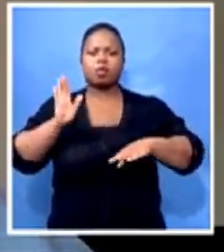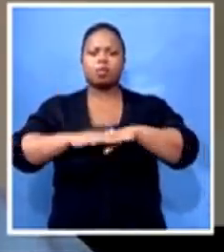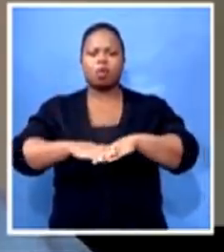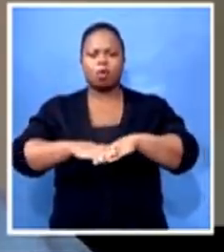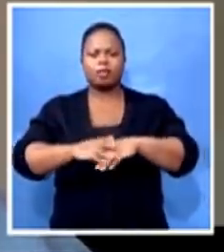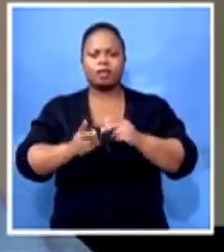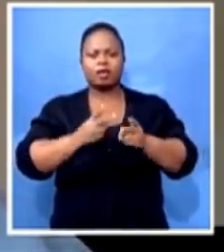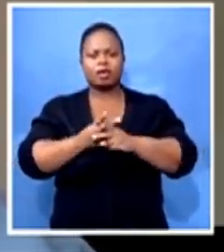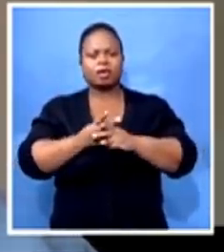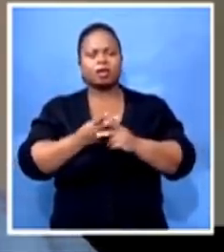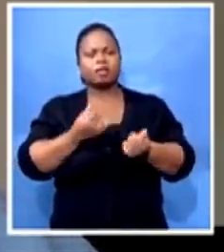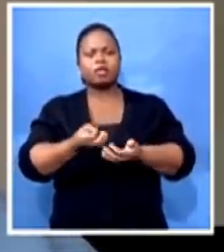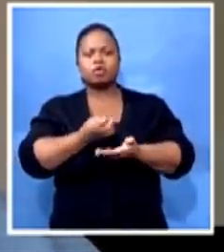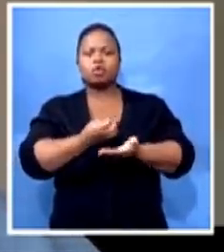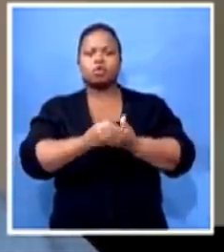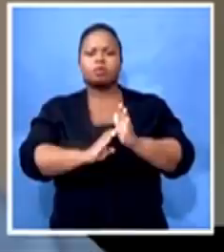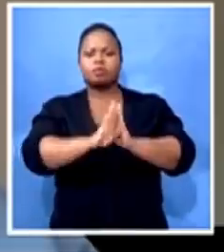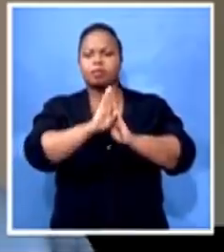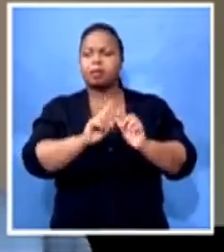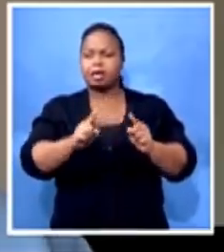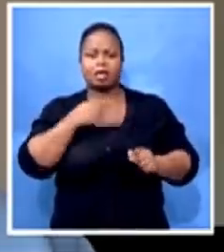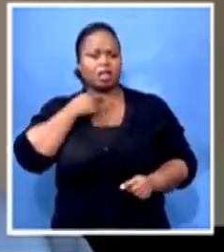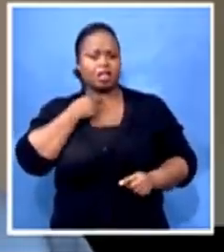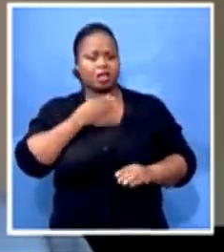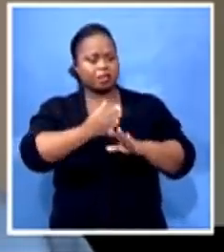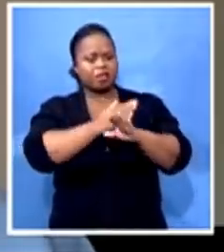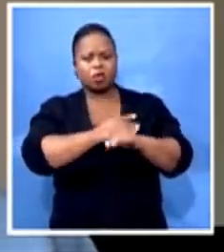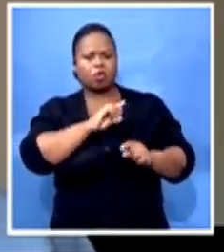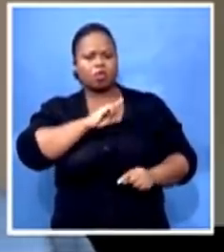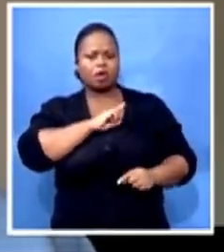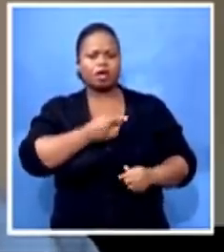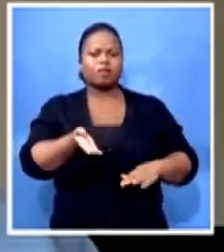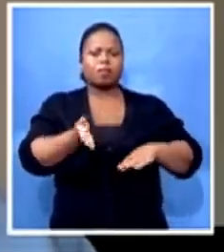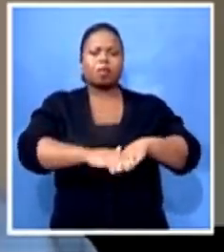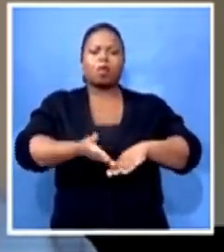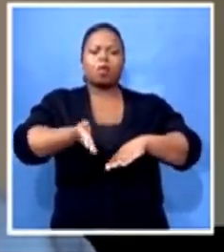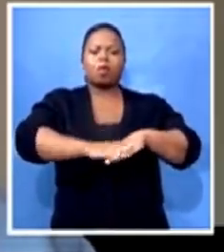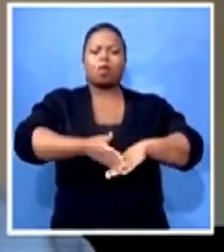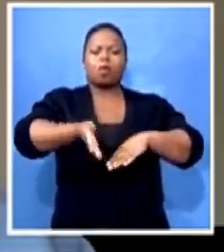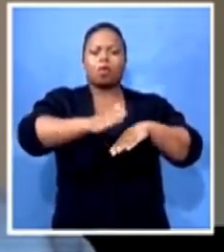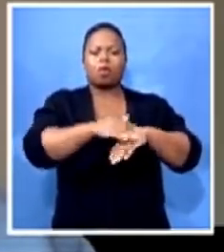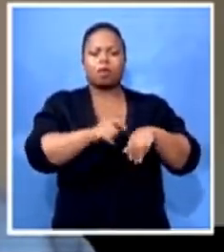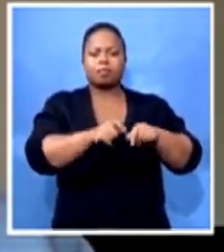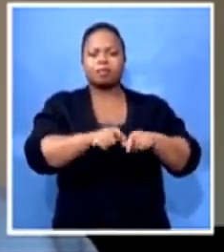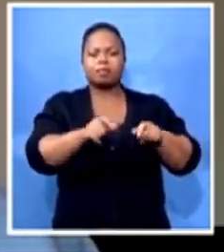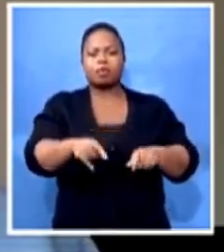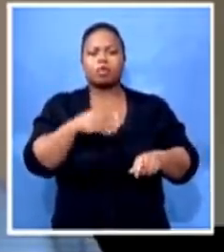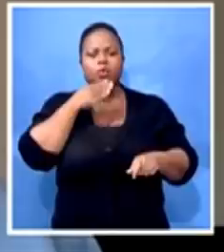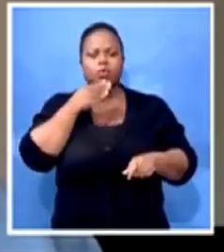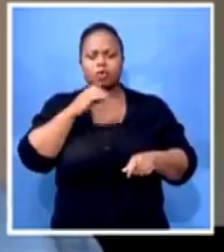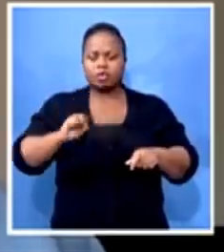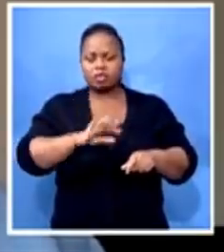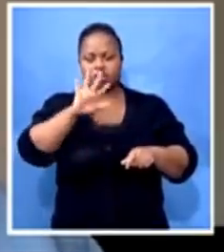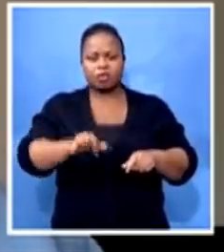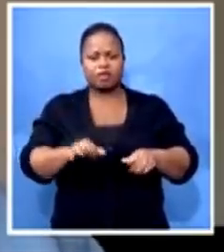in a position where we're bringing more and more people into the South African economy who've been excluded,